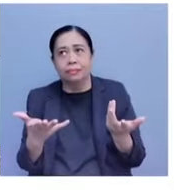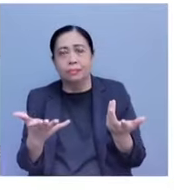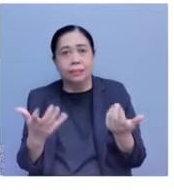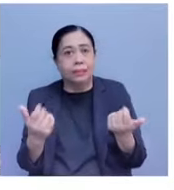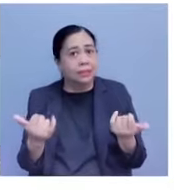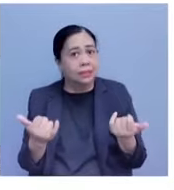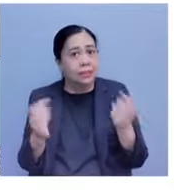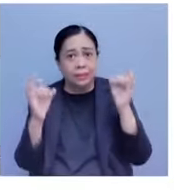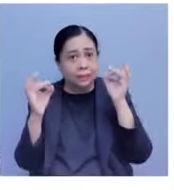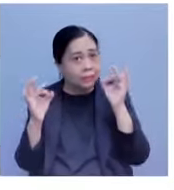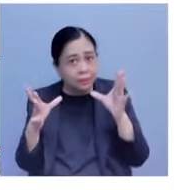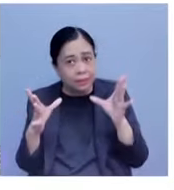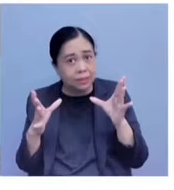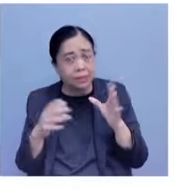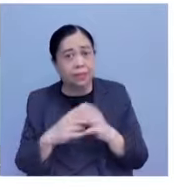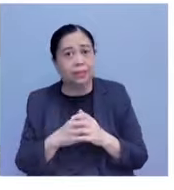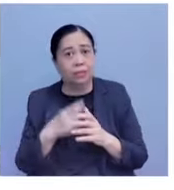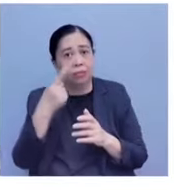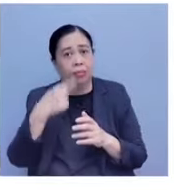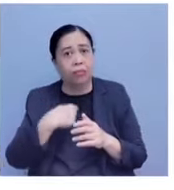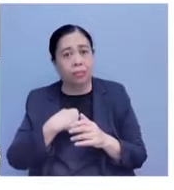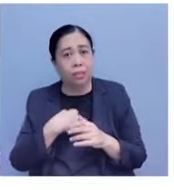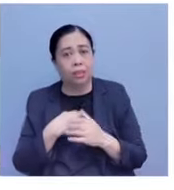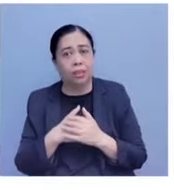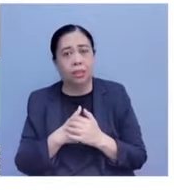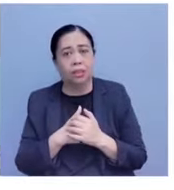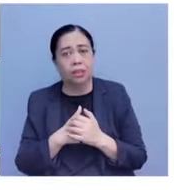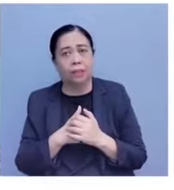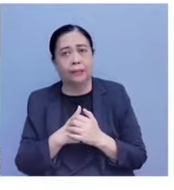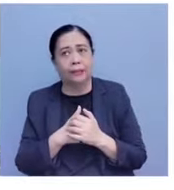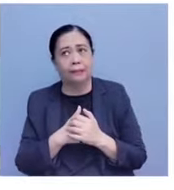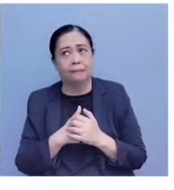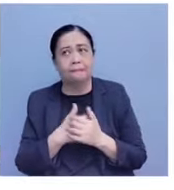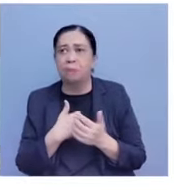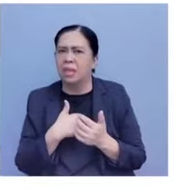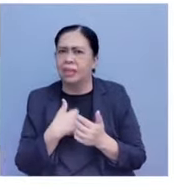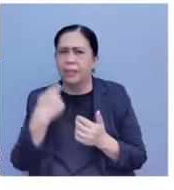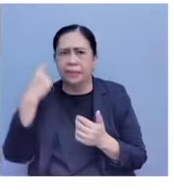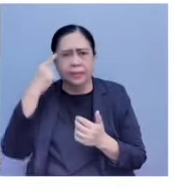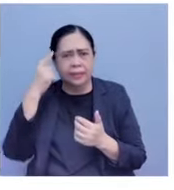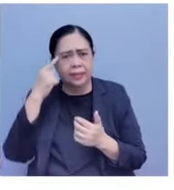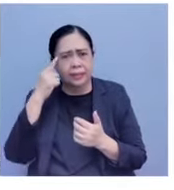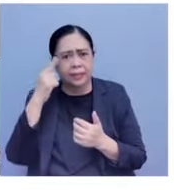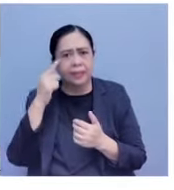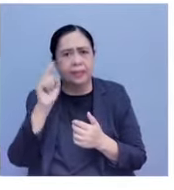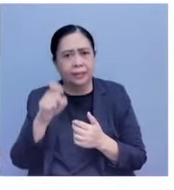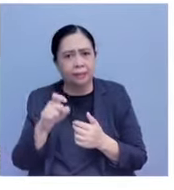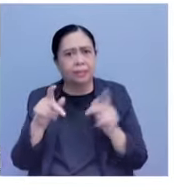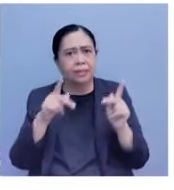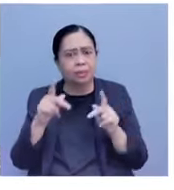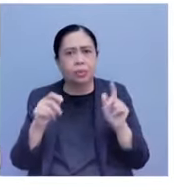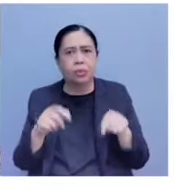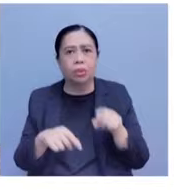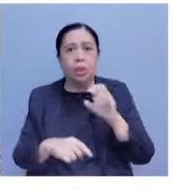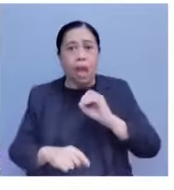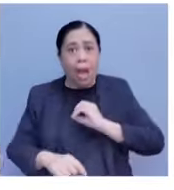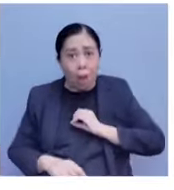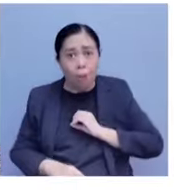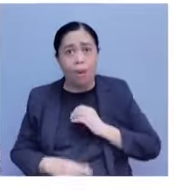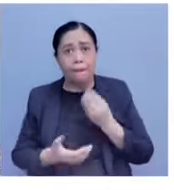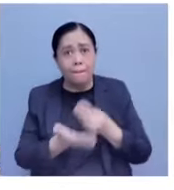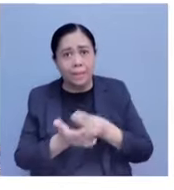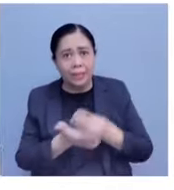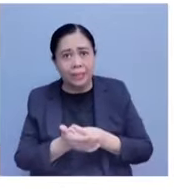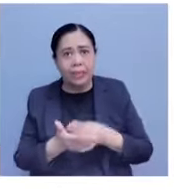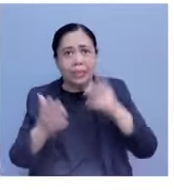this is risky. Mm. So for me, I think people should feel that this is our money. We should have